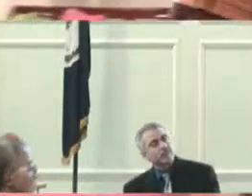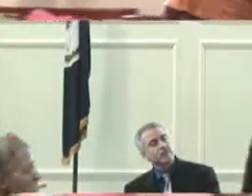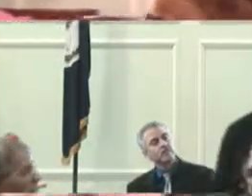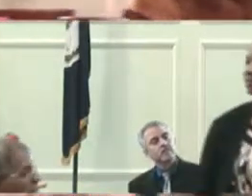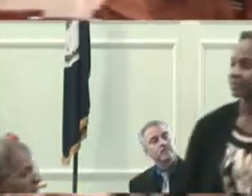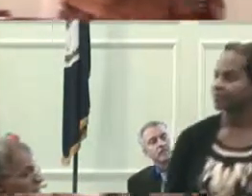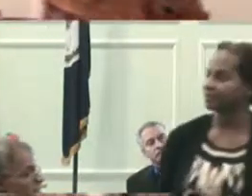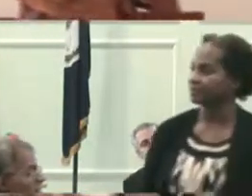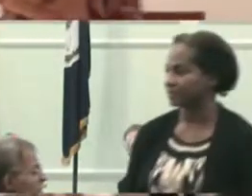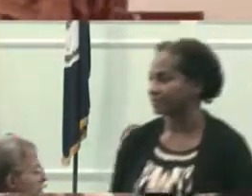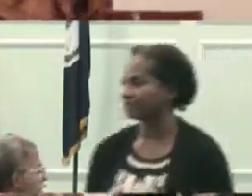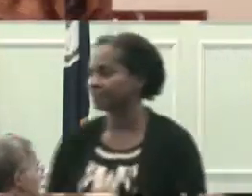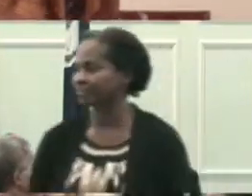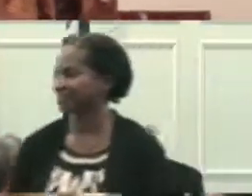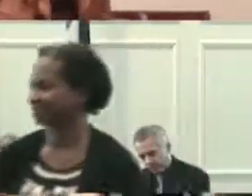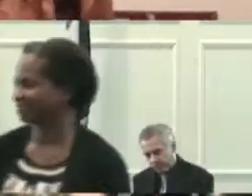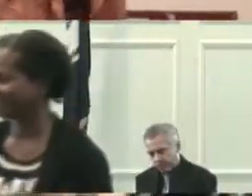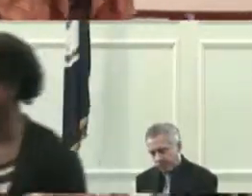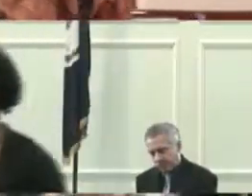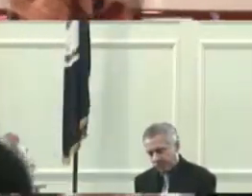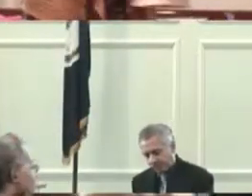This is Chloe.